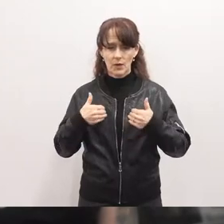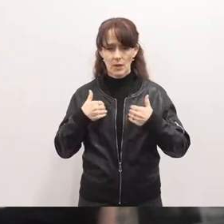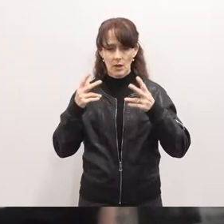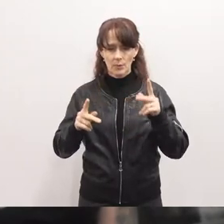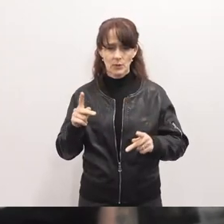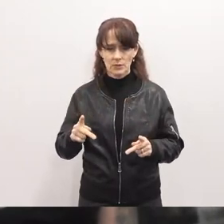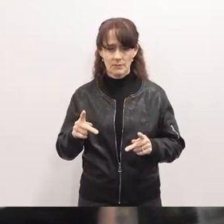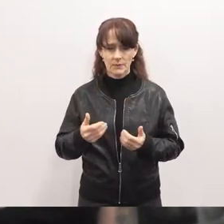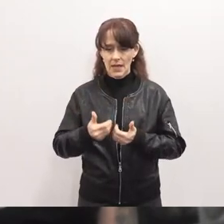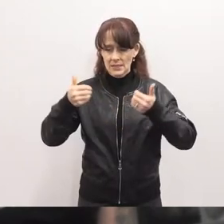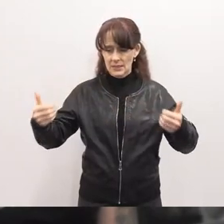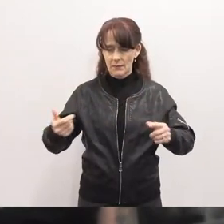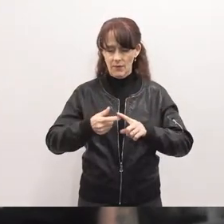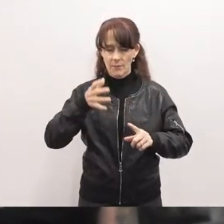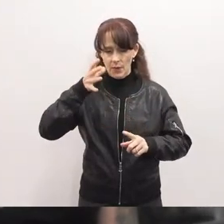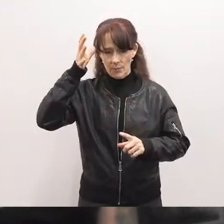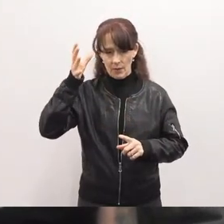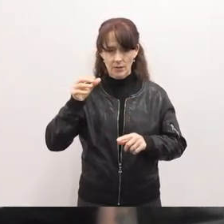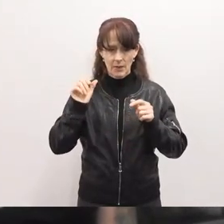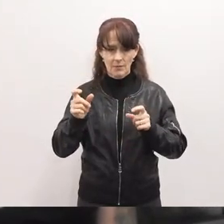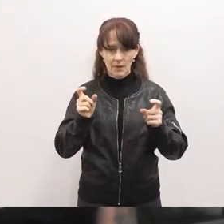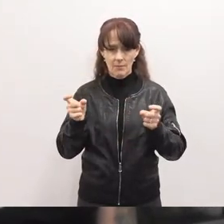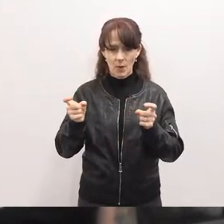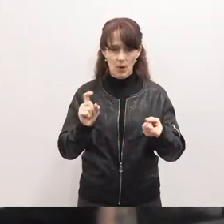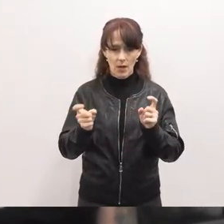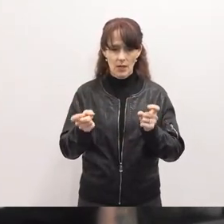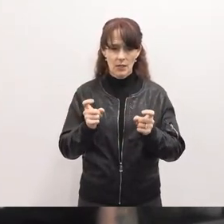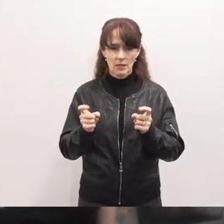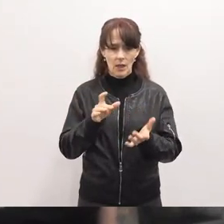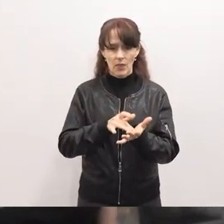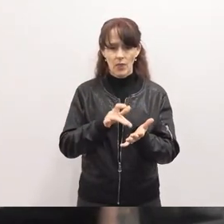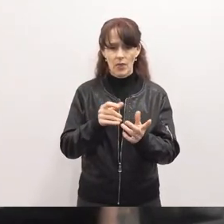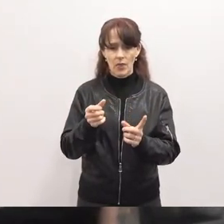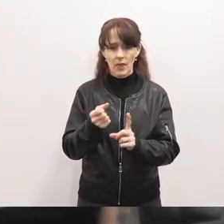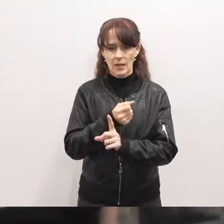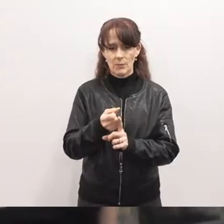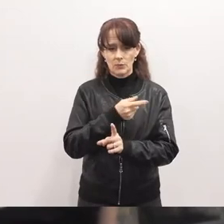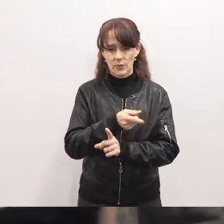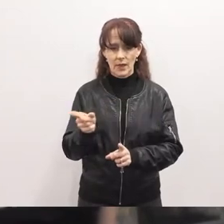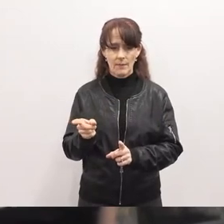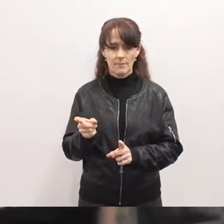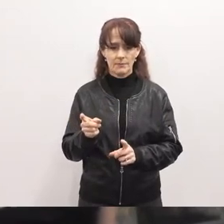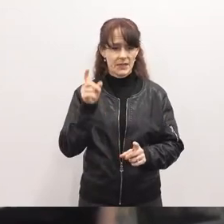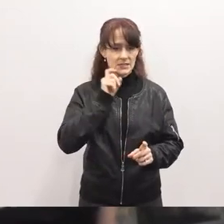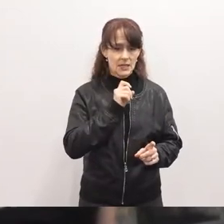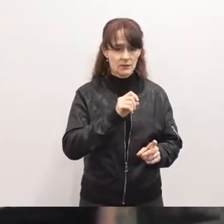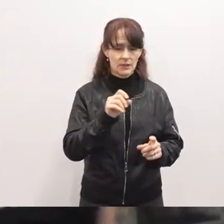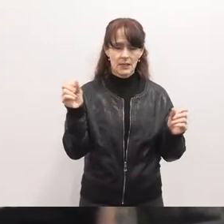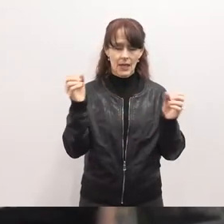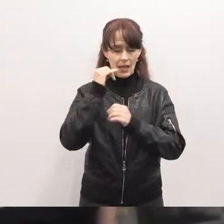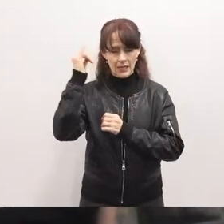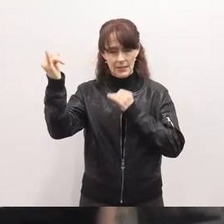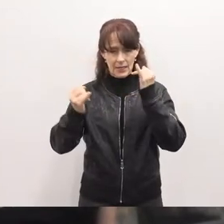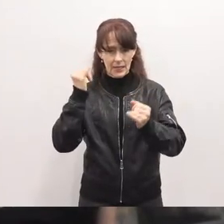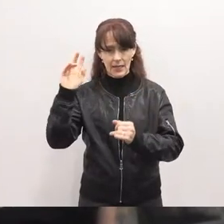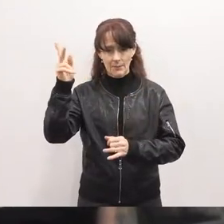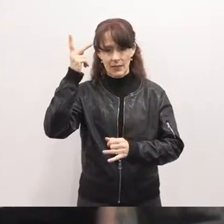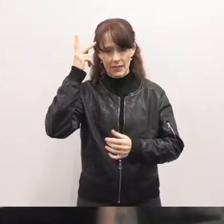and separating them from their parents in order to manipulate, exploit, and abuse them. This can be done sexually, ideologically, and